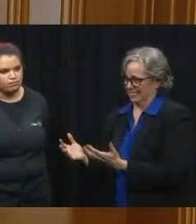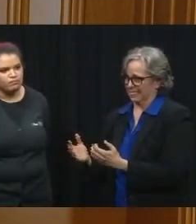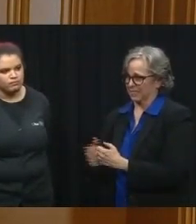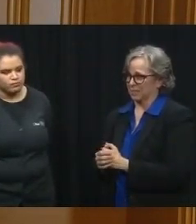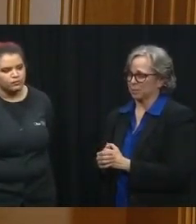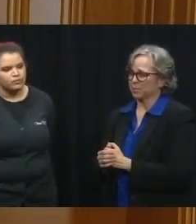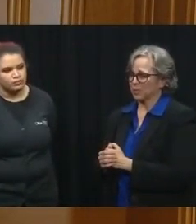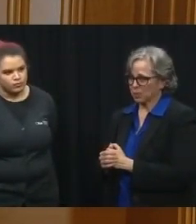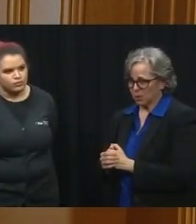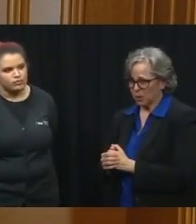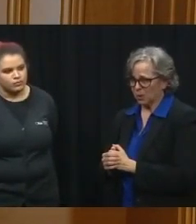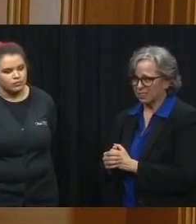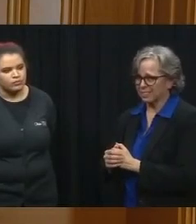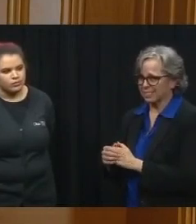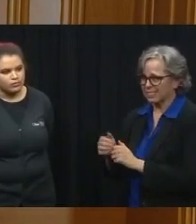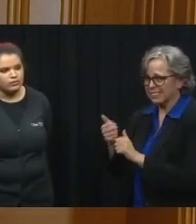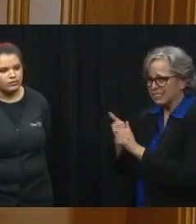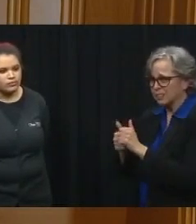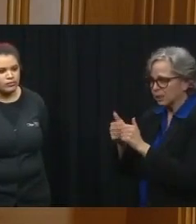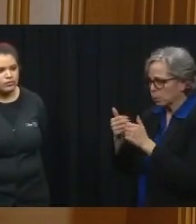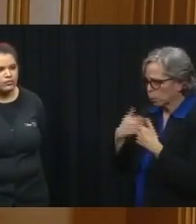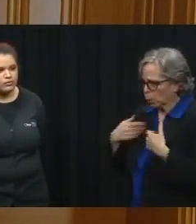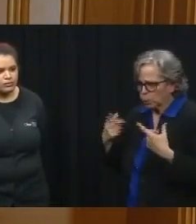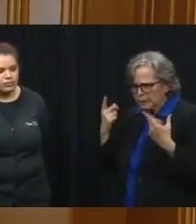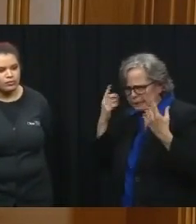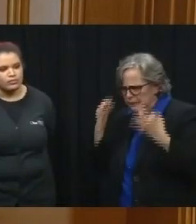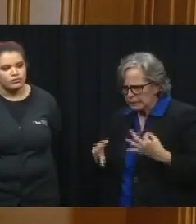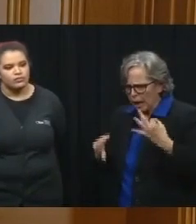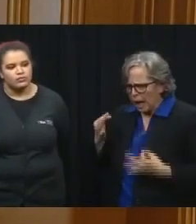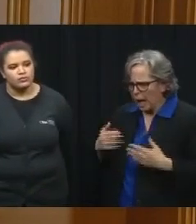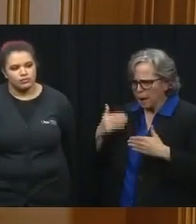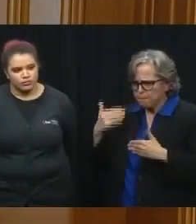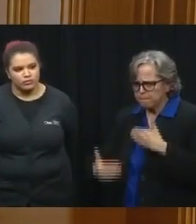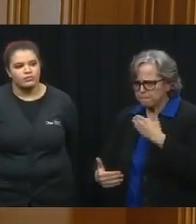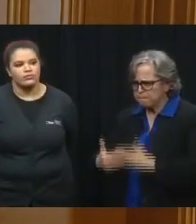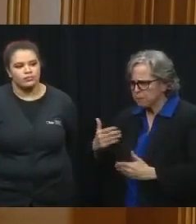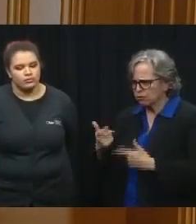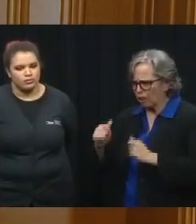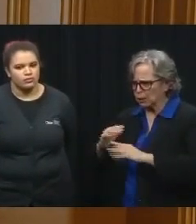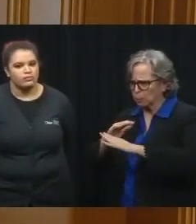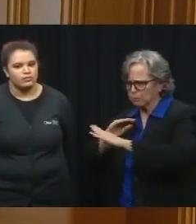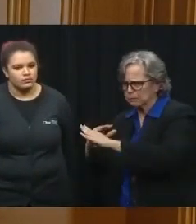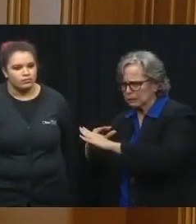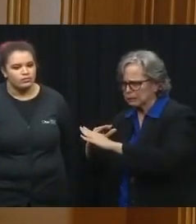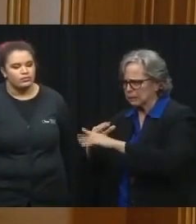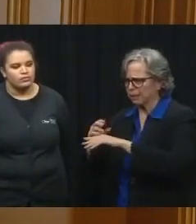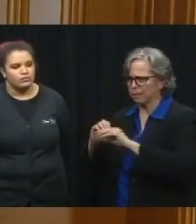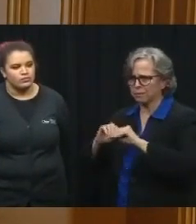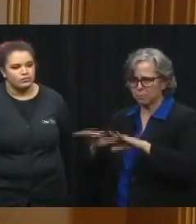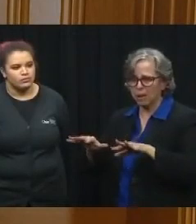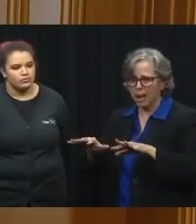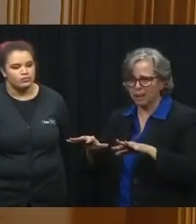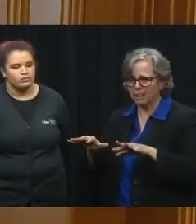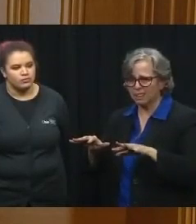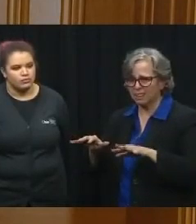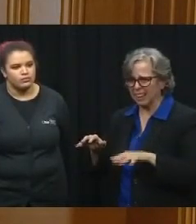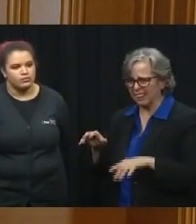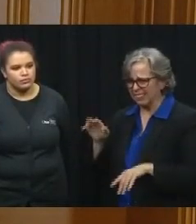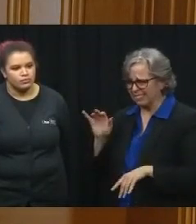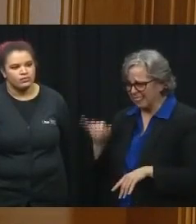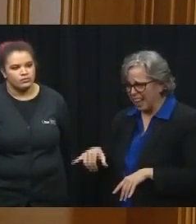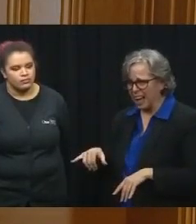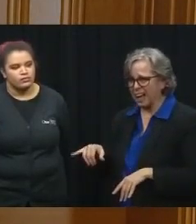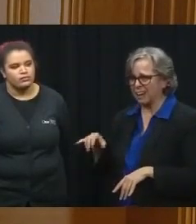protect Ohioans from contracting the coronavirus is also a proactive step towards protecting our